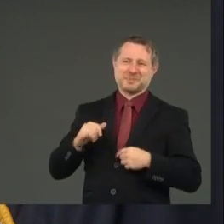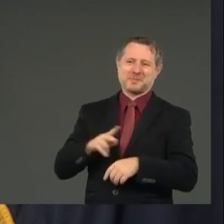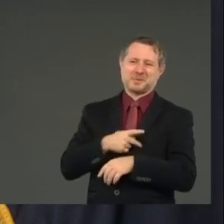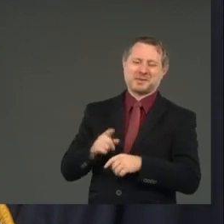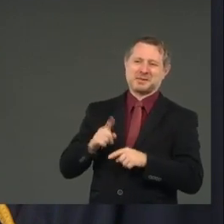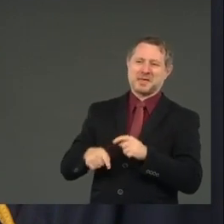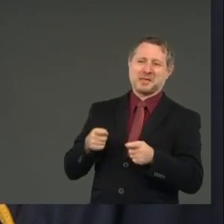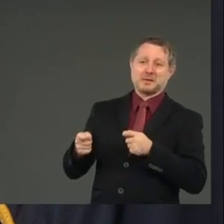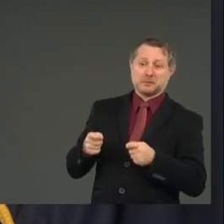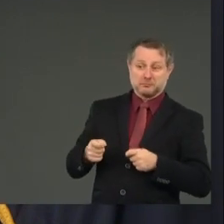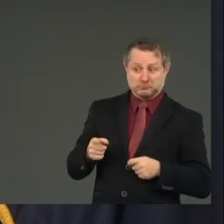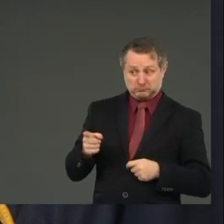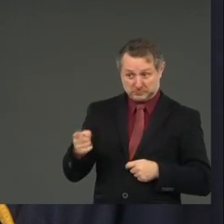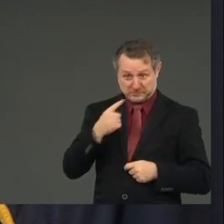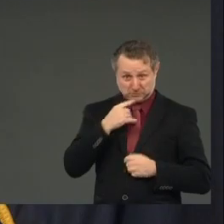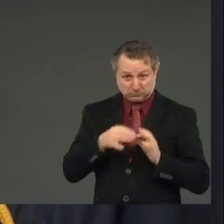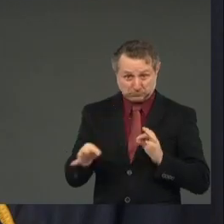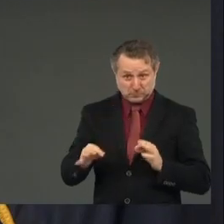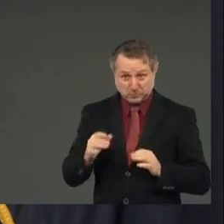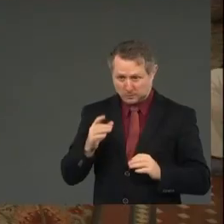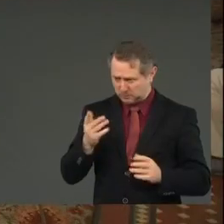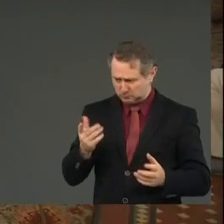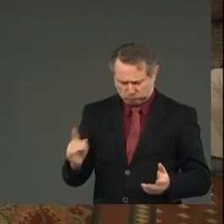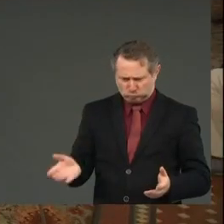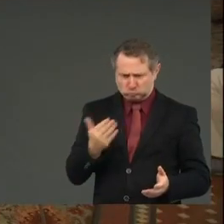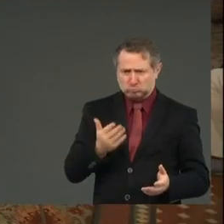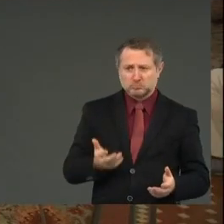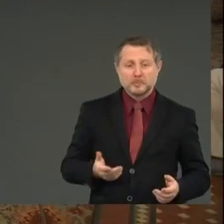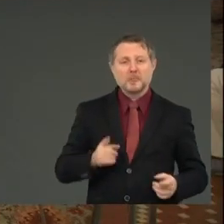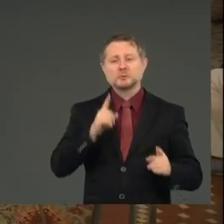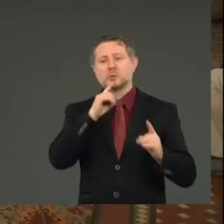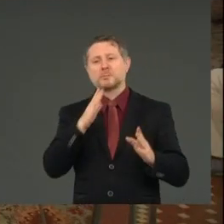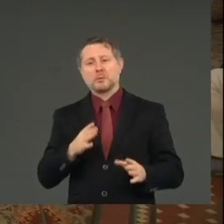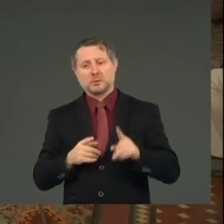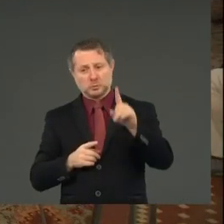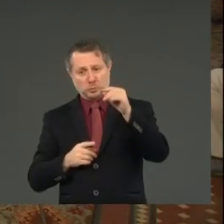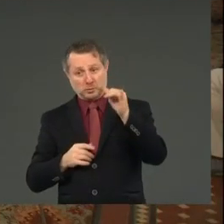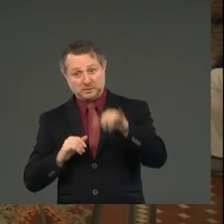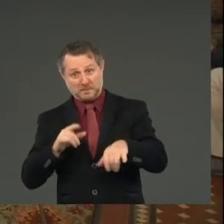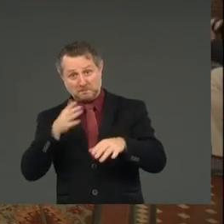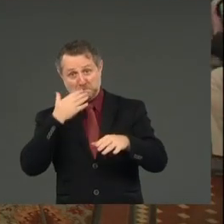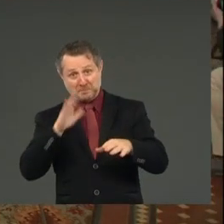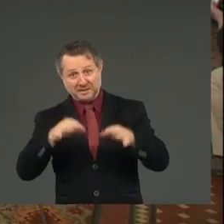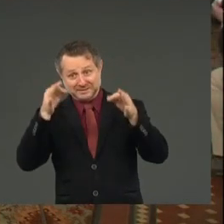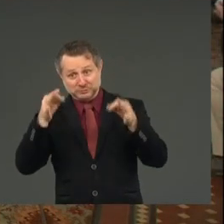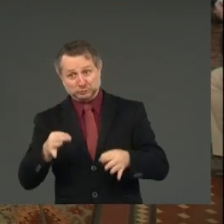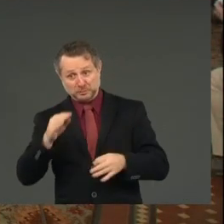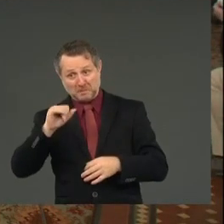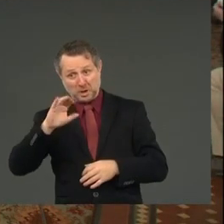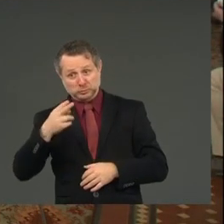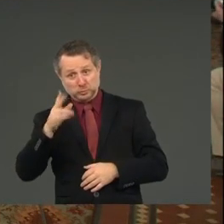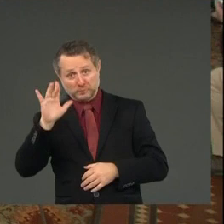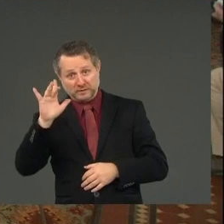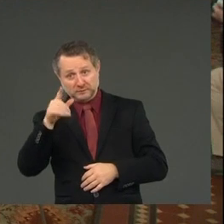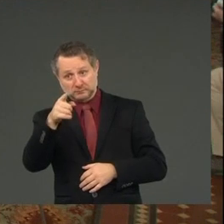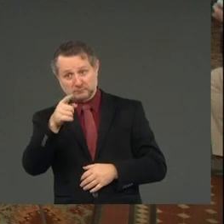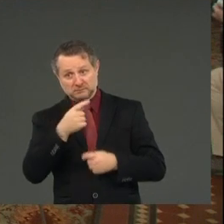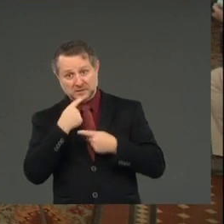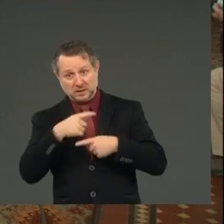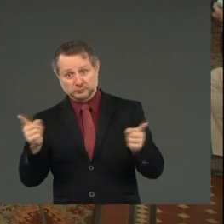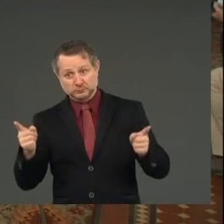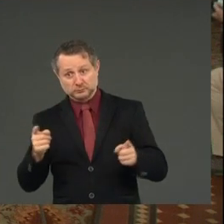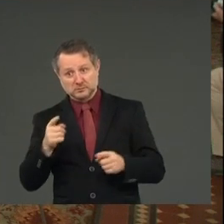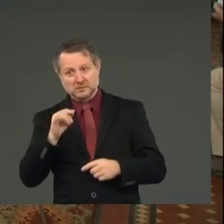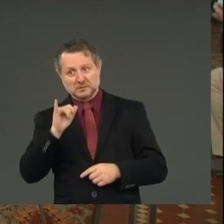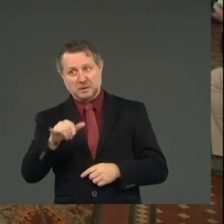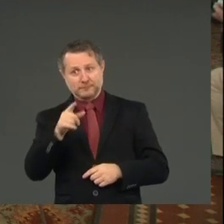person in my facility. In retrospect, do you think that was a bad decision, the March 25th memo? Do you think that contributed to the death toll